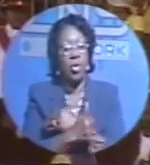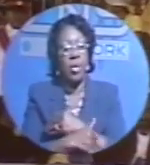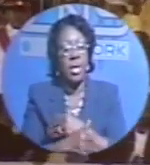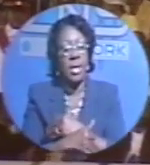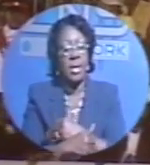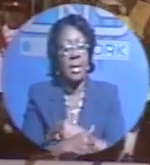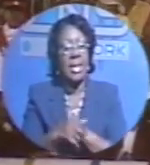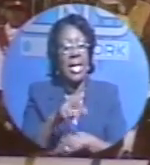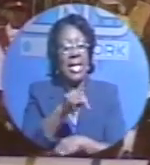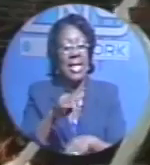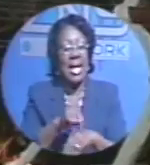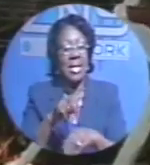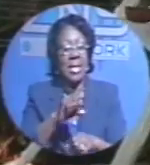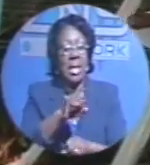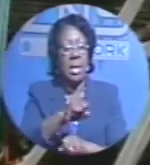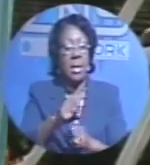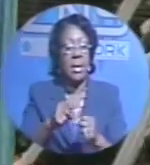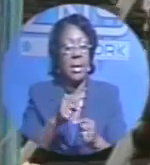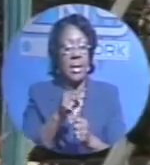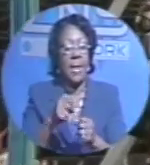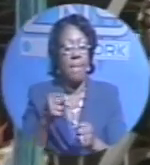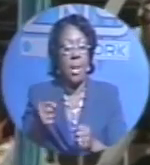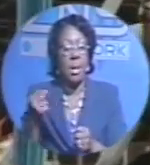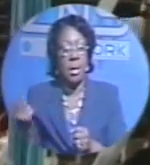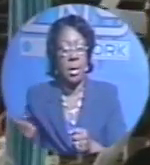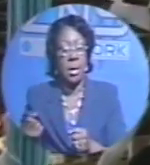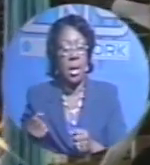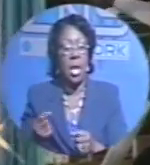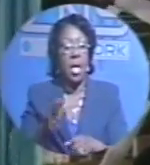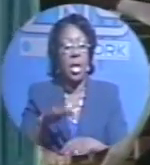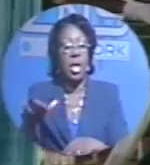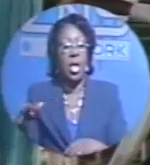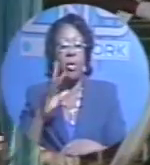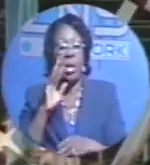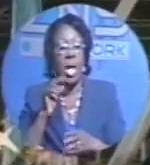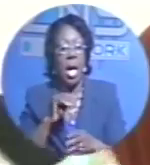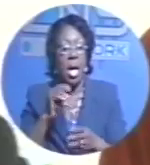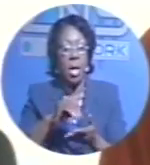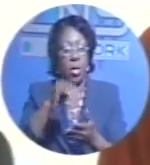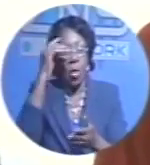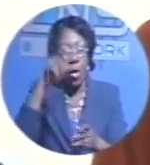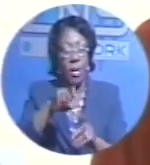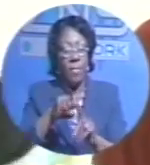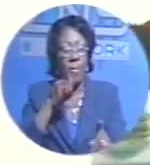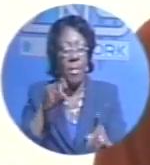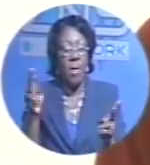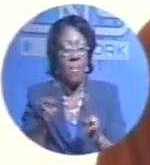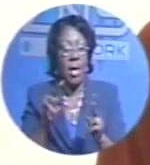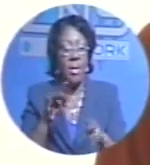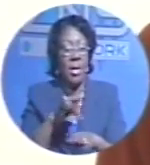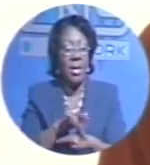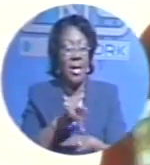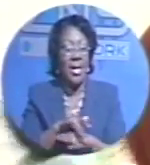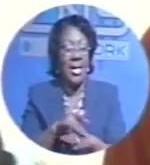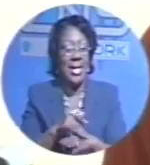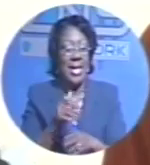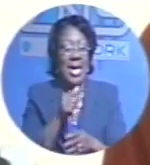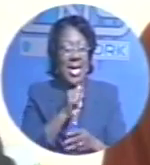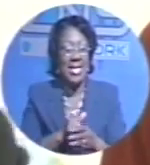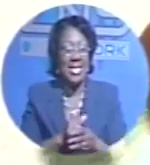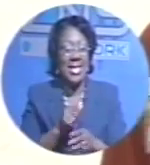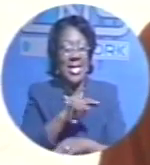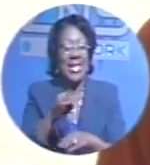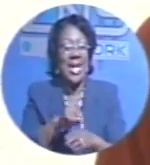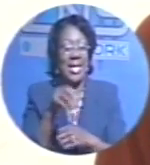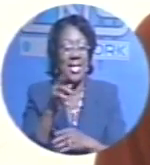Bahamian children, you could say, are taught from a very early age. Or are they? What's our national bird? Flamingo. What's our